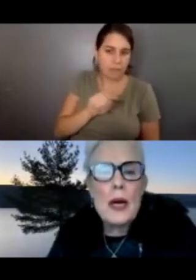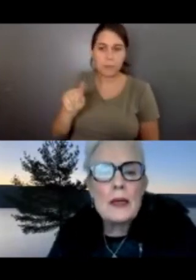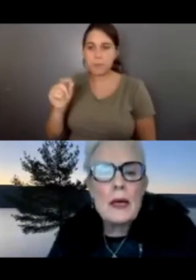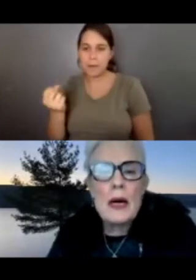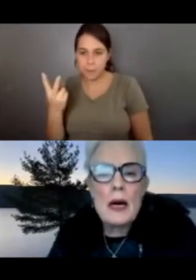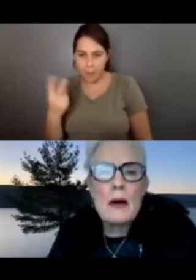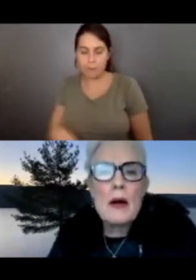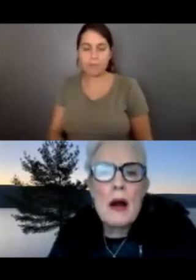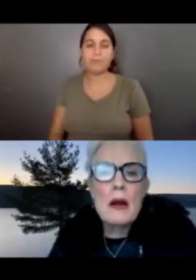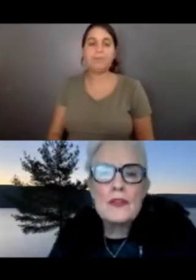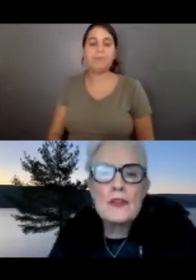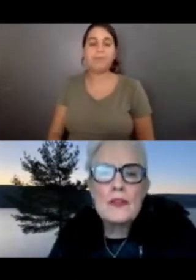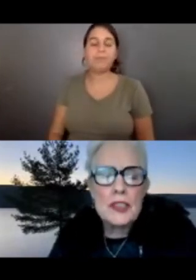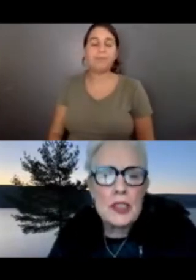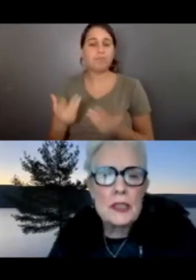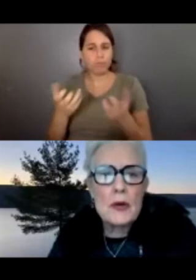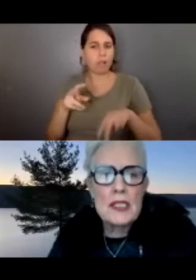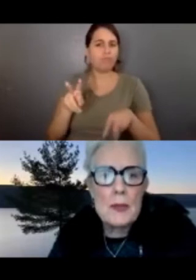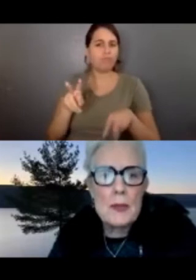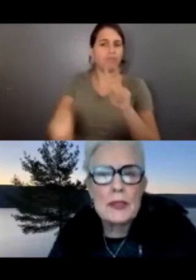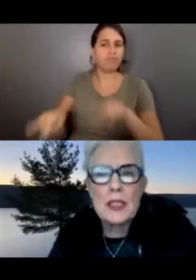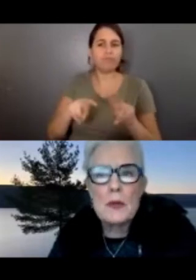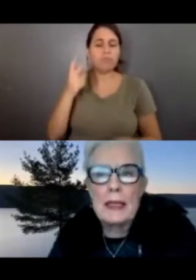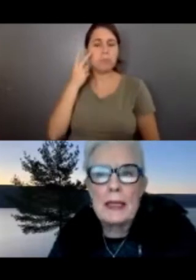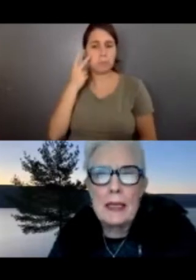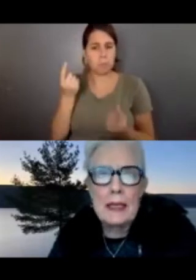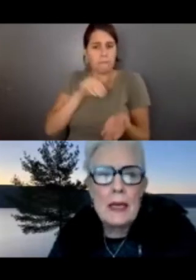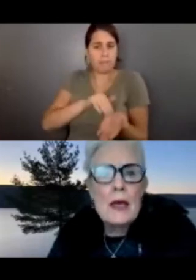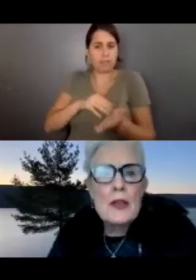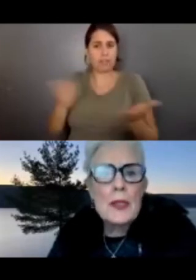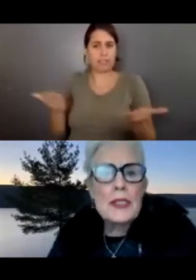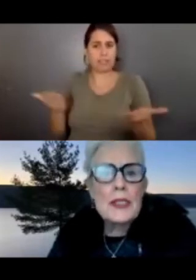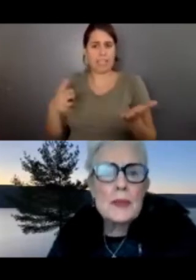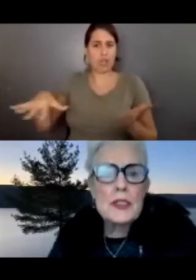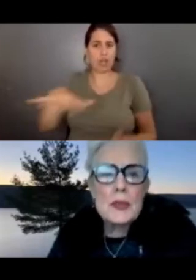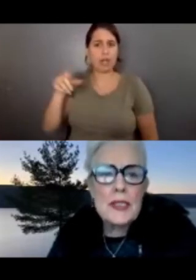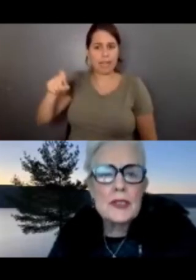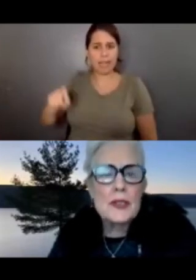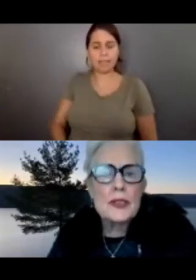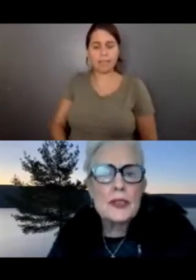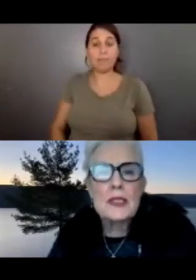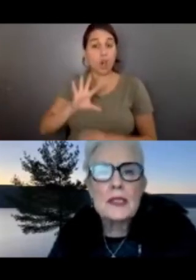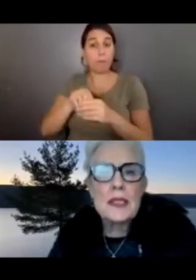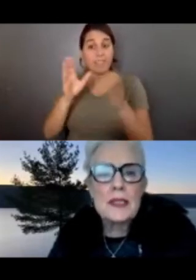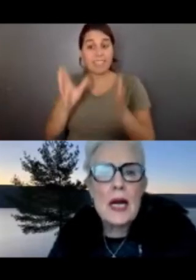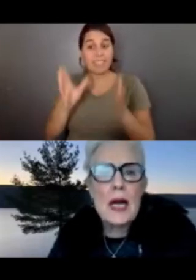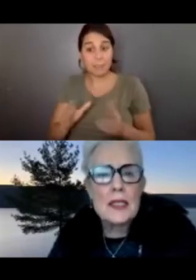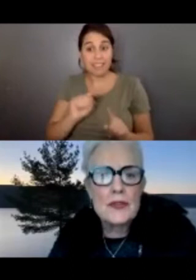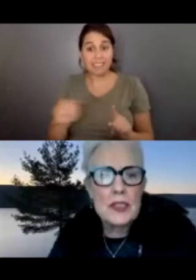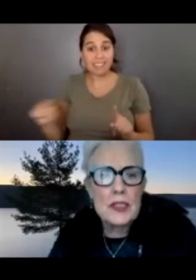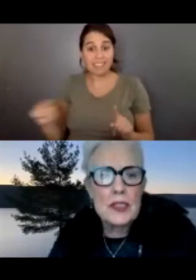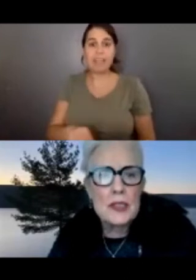what our physicians across the medical center might need. The participants were 6 surgeons and 6